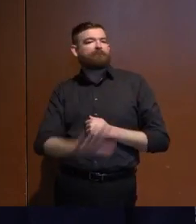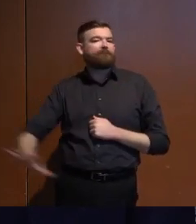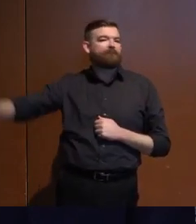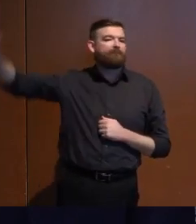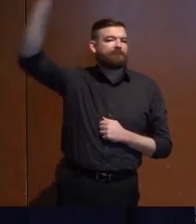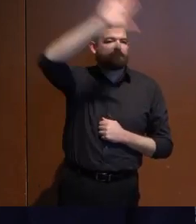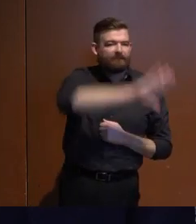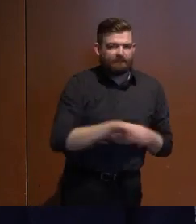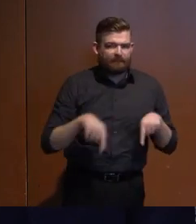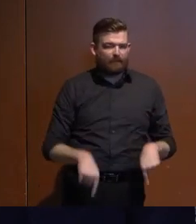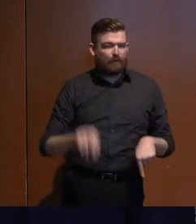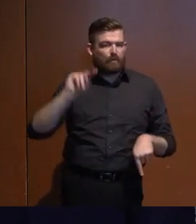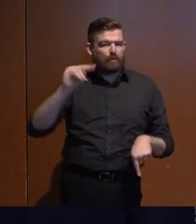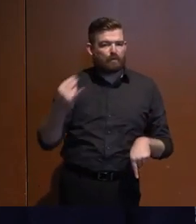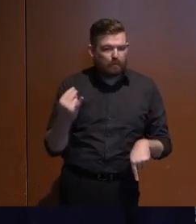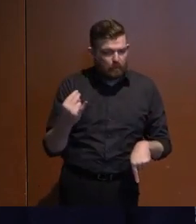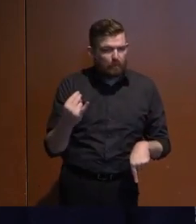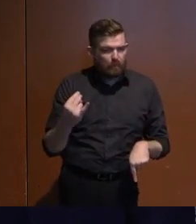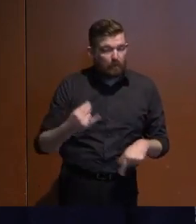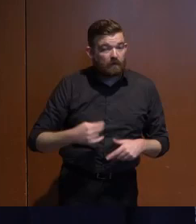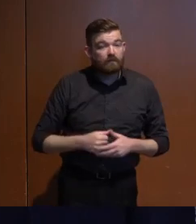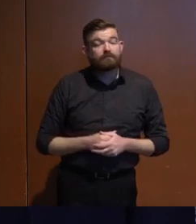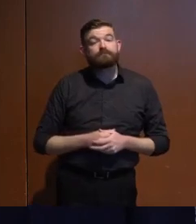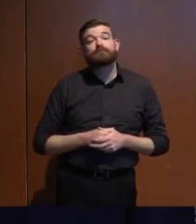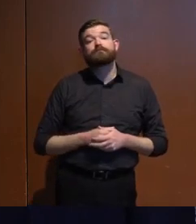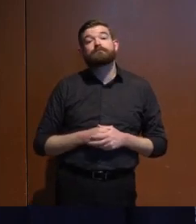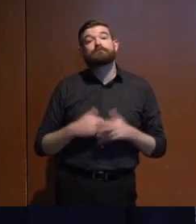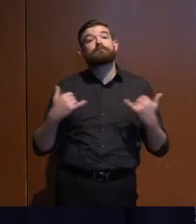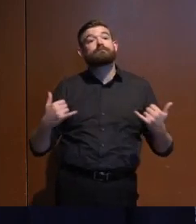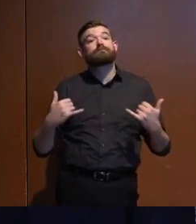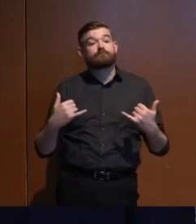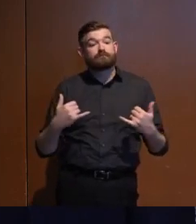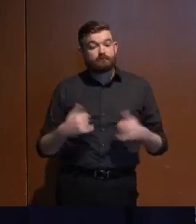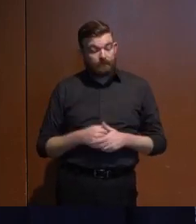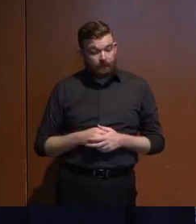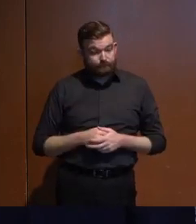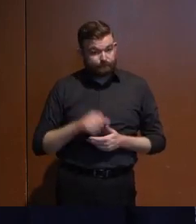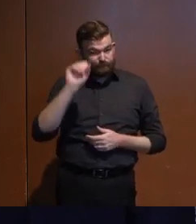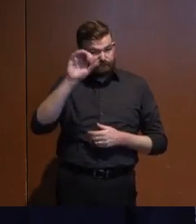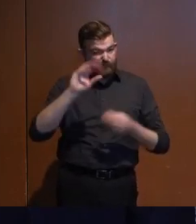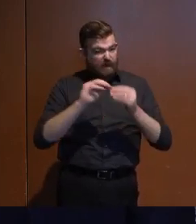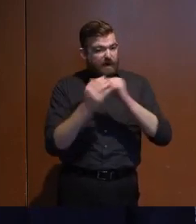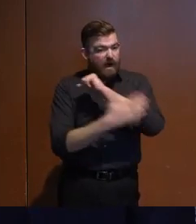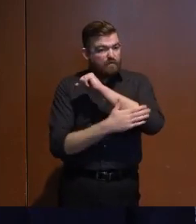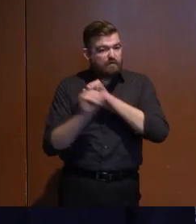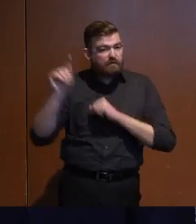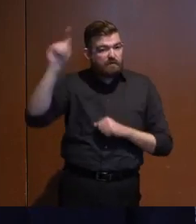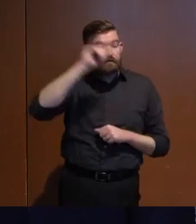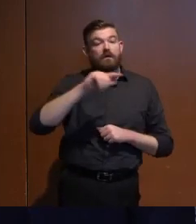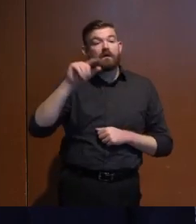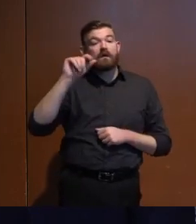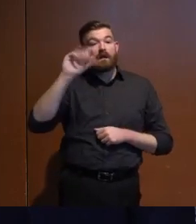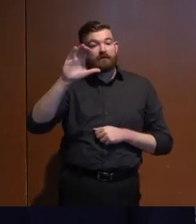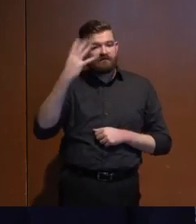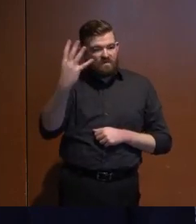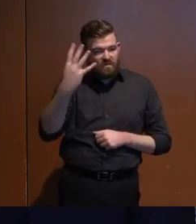Jersey. The breakdown of new cases by county is as follows: Atlantic 4,